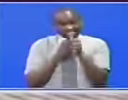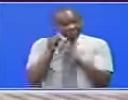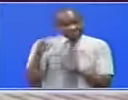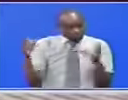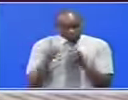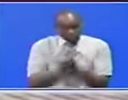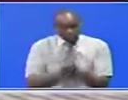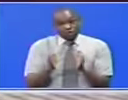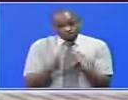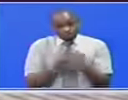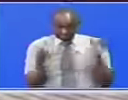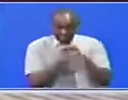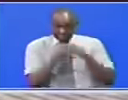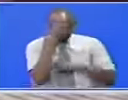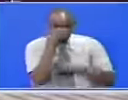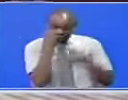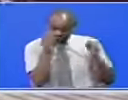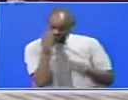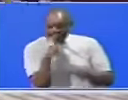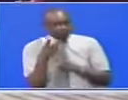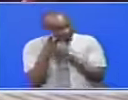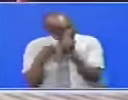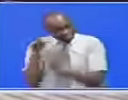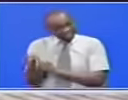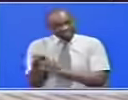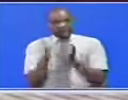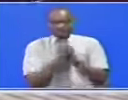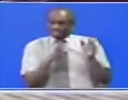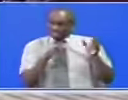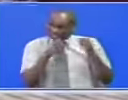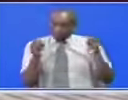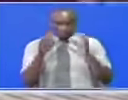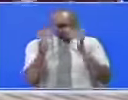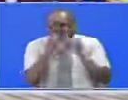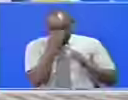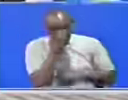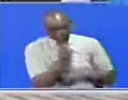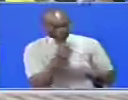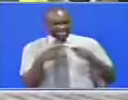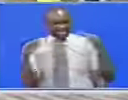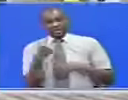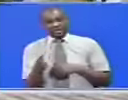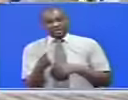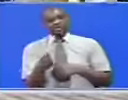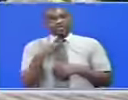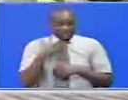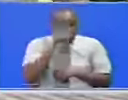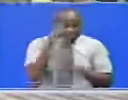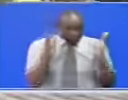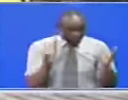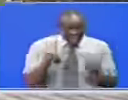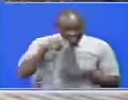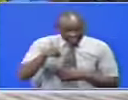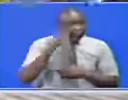parties and the deputy president. The question that maybe many will be asking is, will these affect the